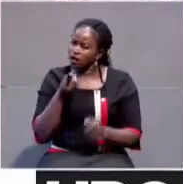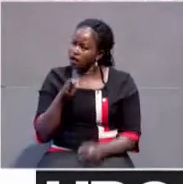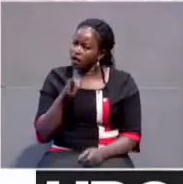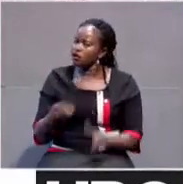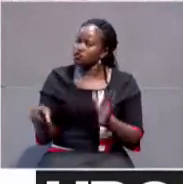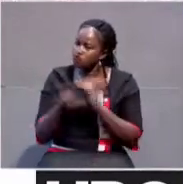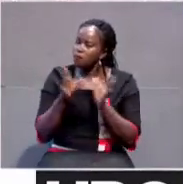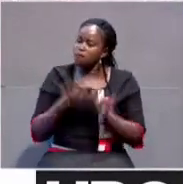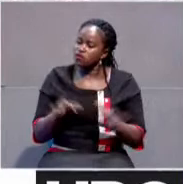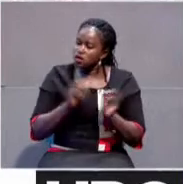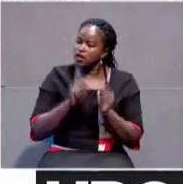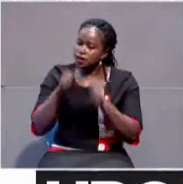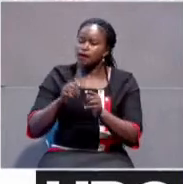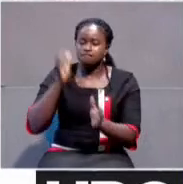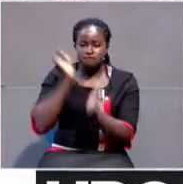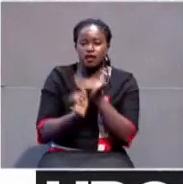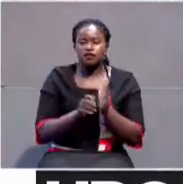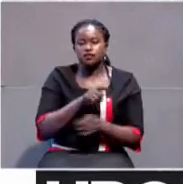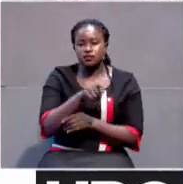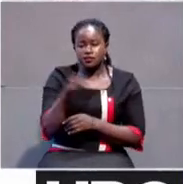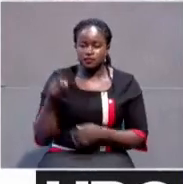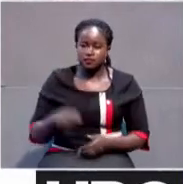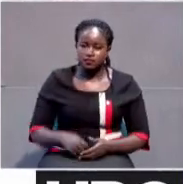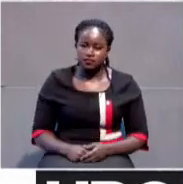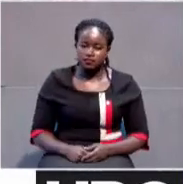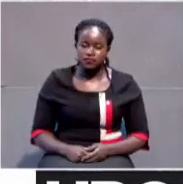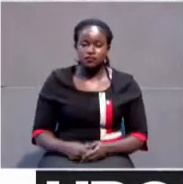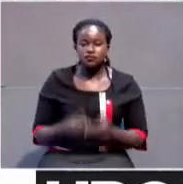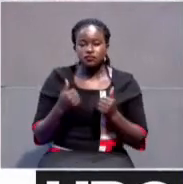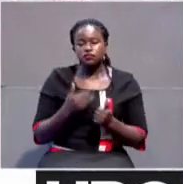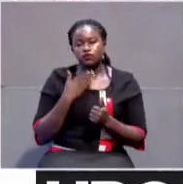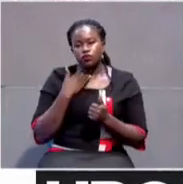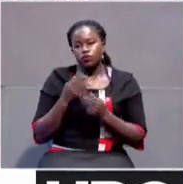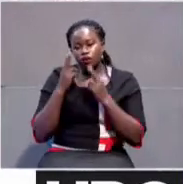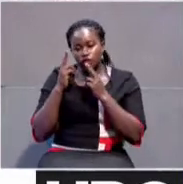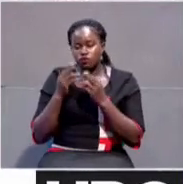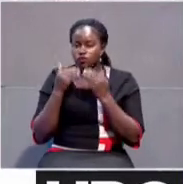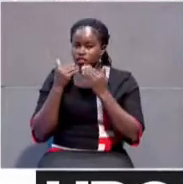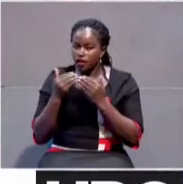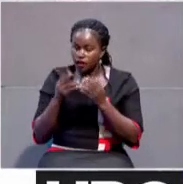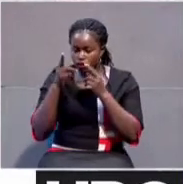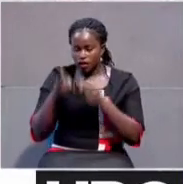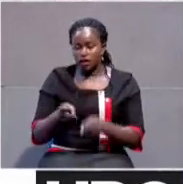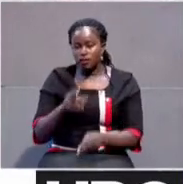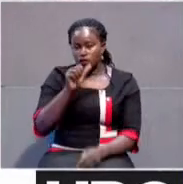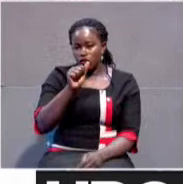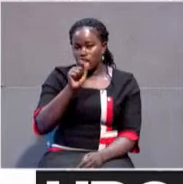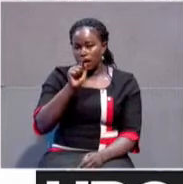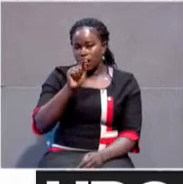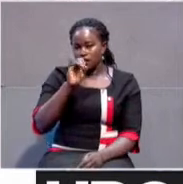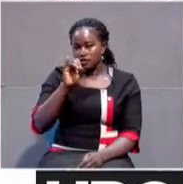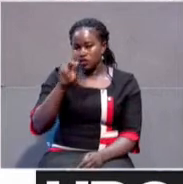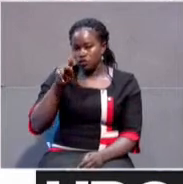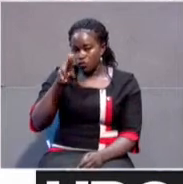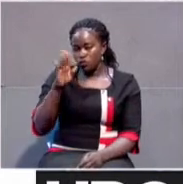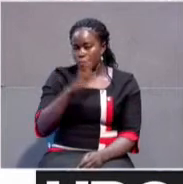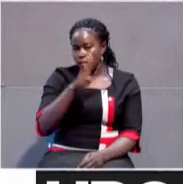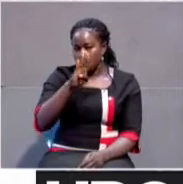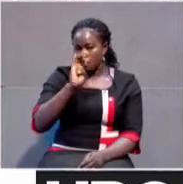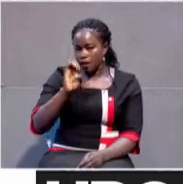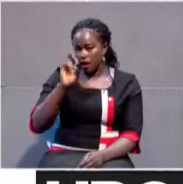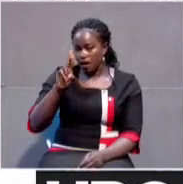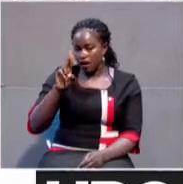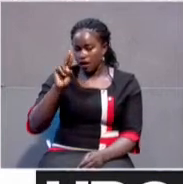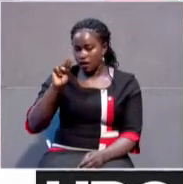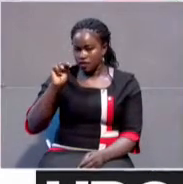yesterday. So we want to thank the Honorable Bernard Atiku, who has been at the forefront